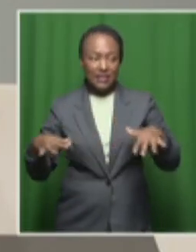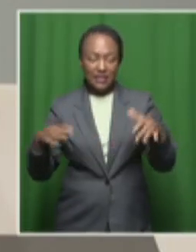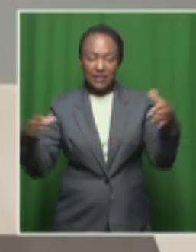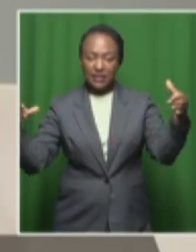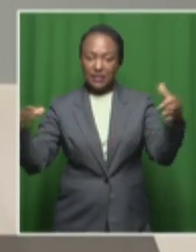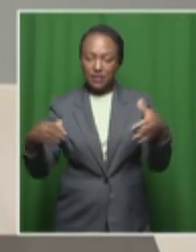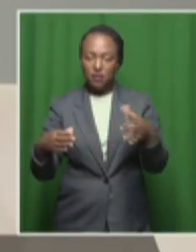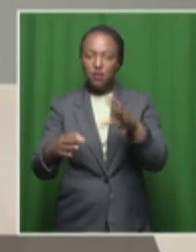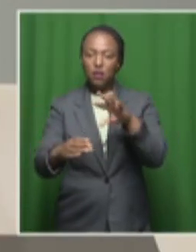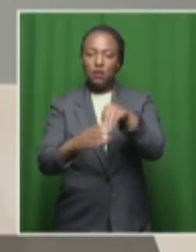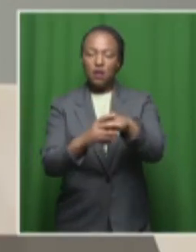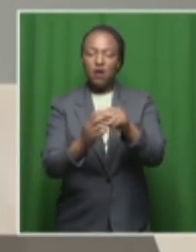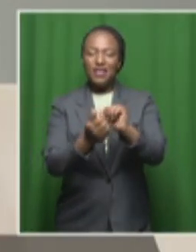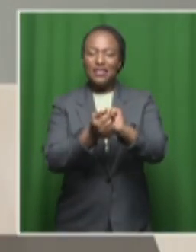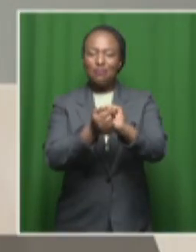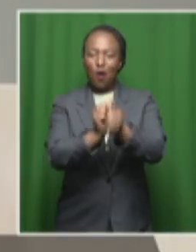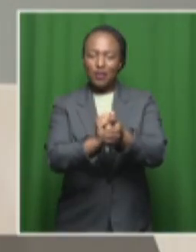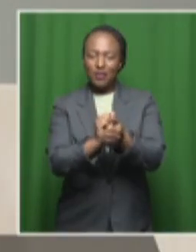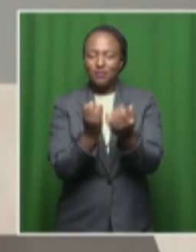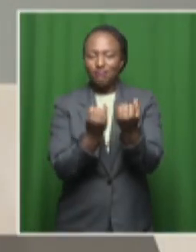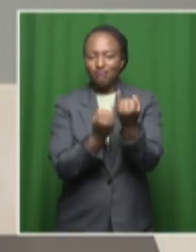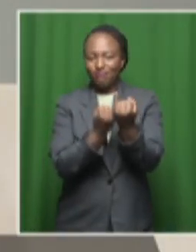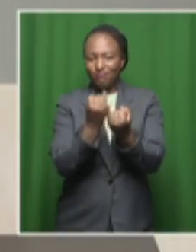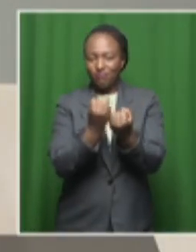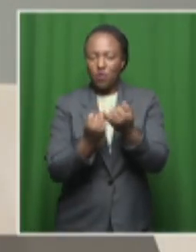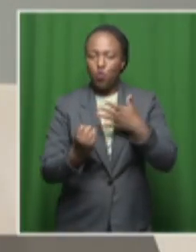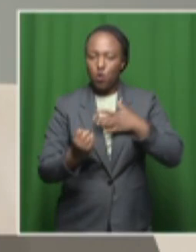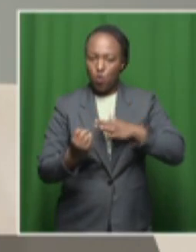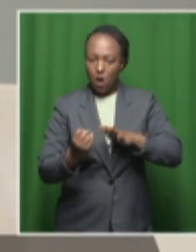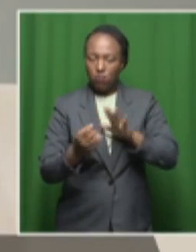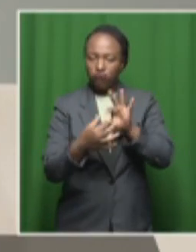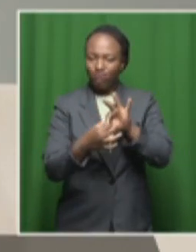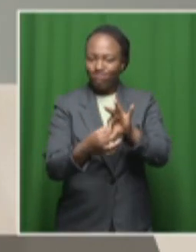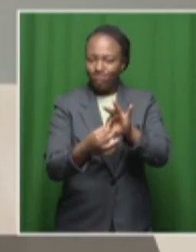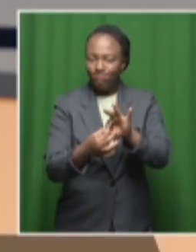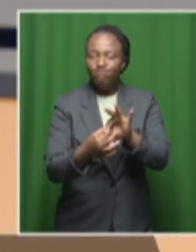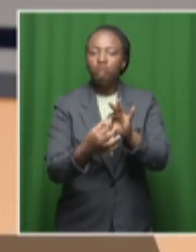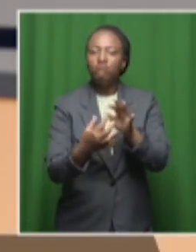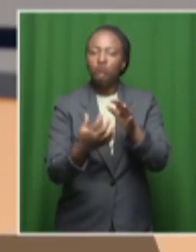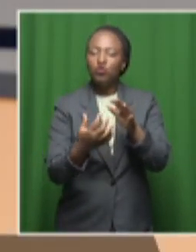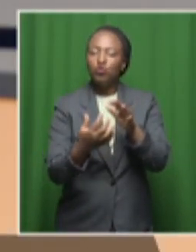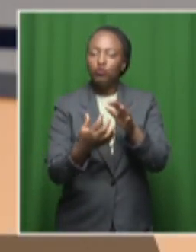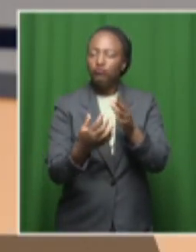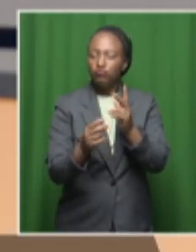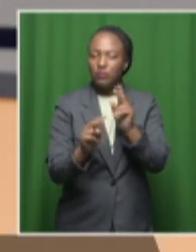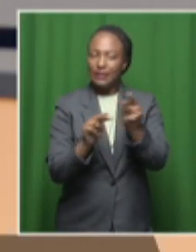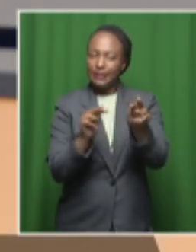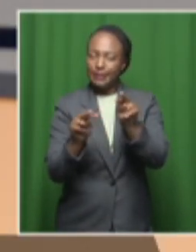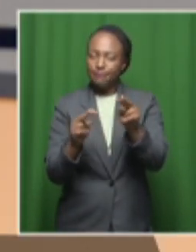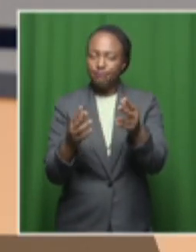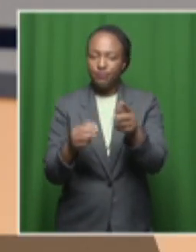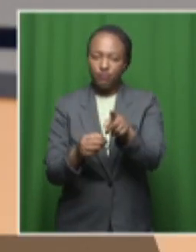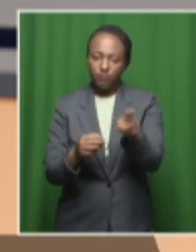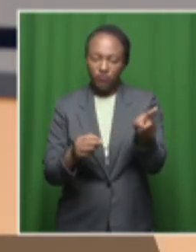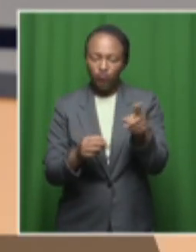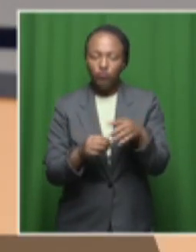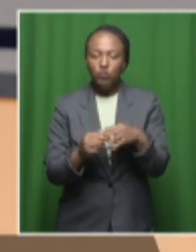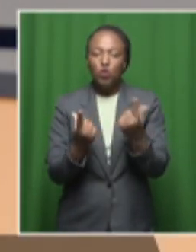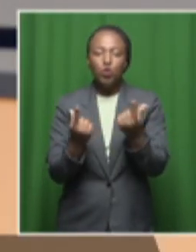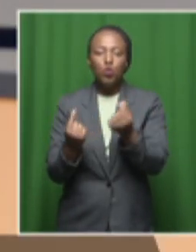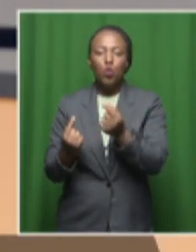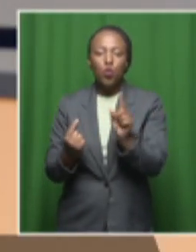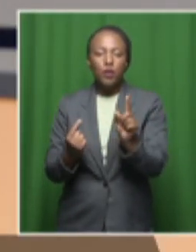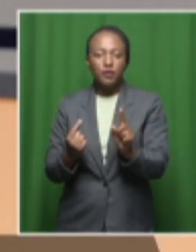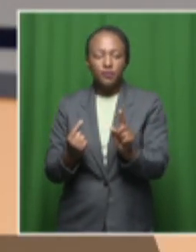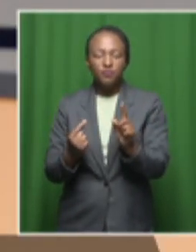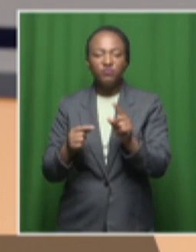these kind of sporting activities. So we're wanting to be closer, to reach out to them. And what do you do with these within